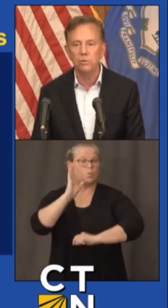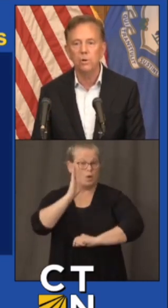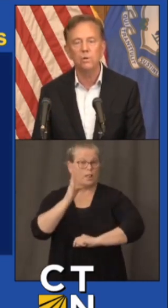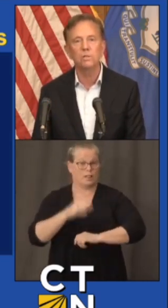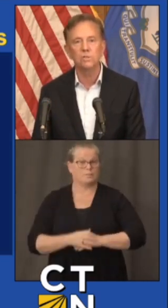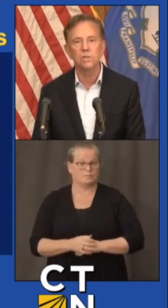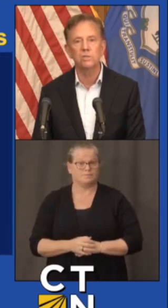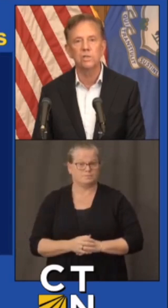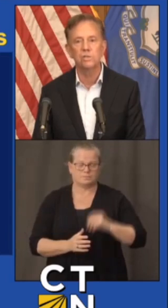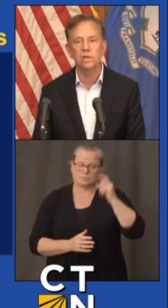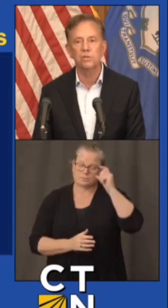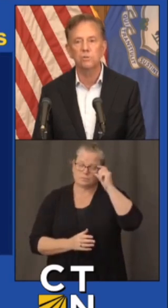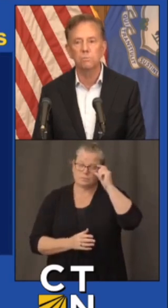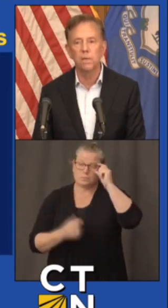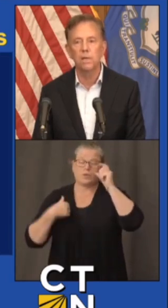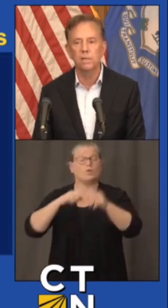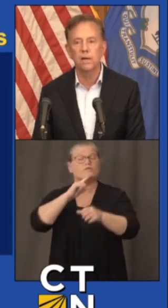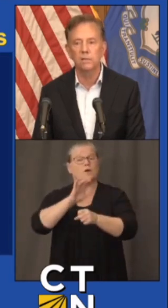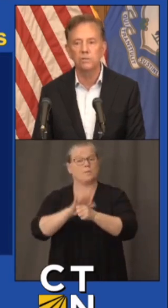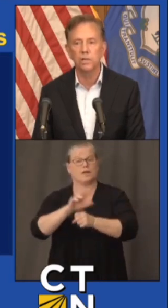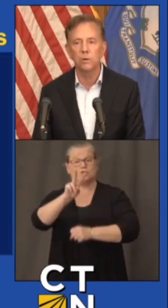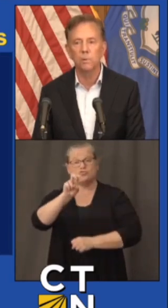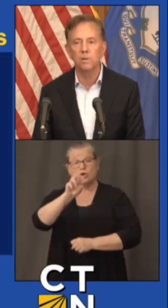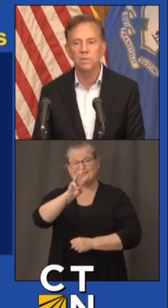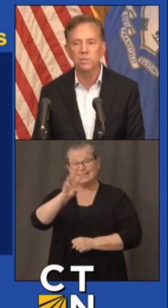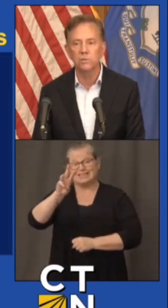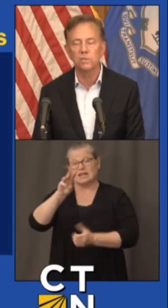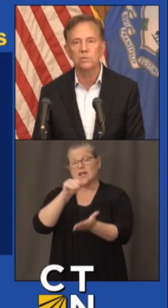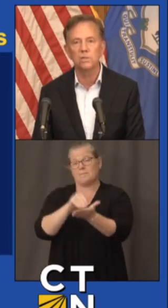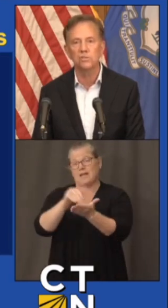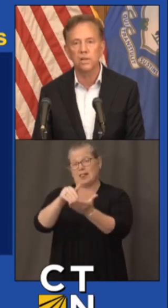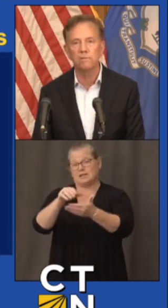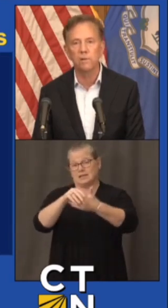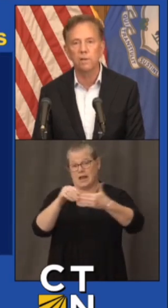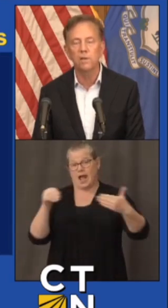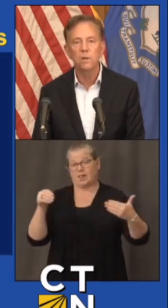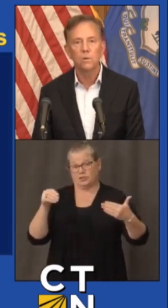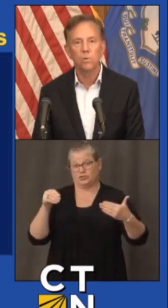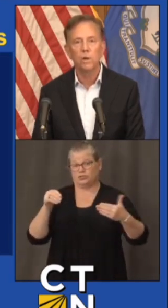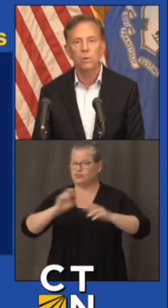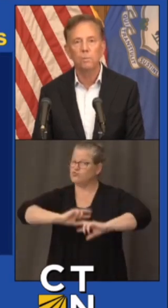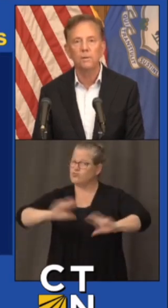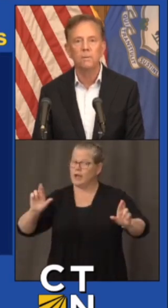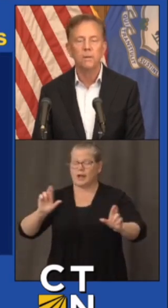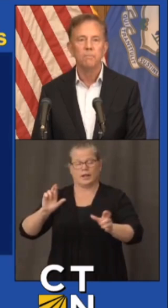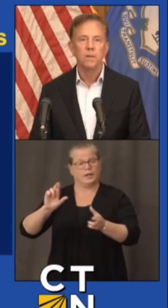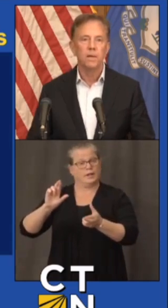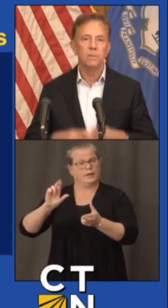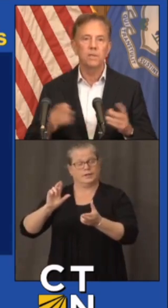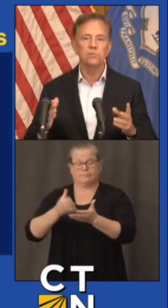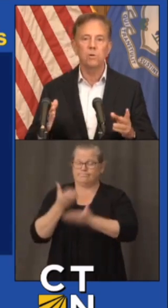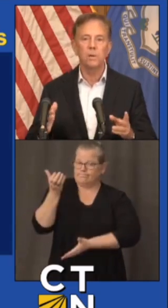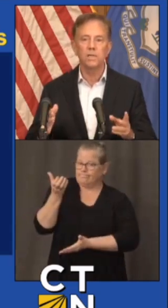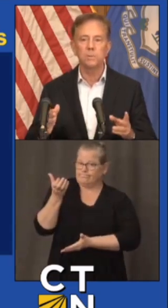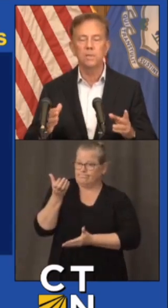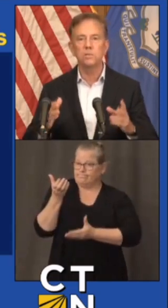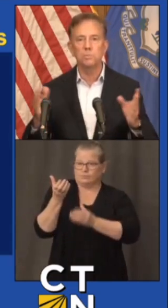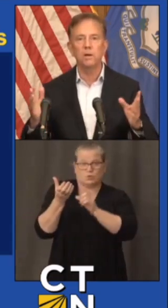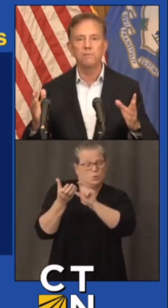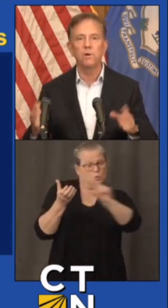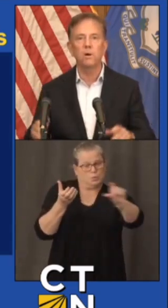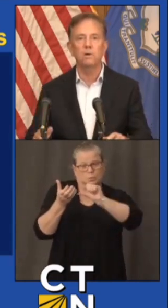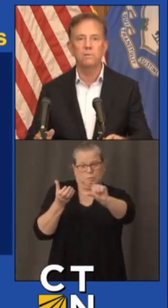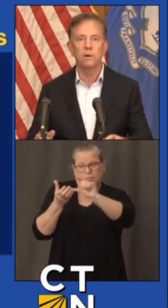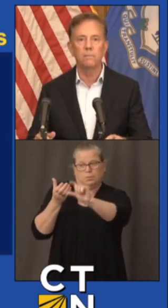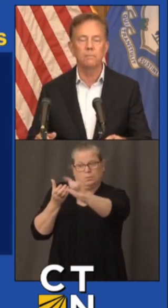is $266 million to help our districts safely reopen. And Melissa reminds me, this is